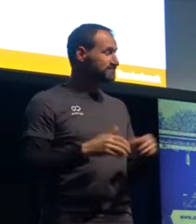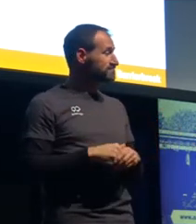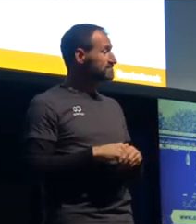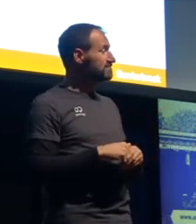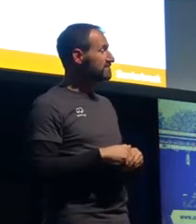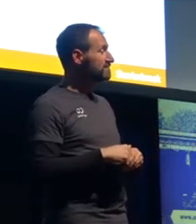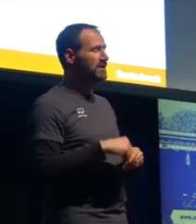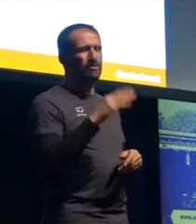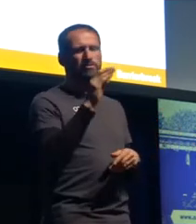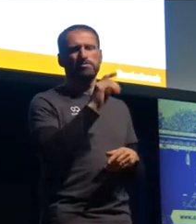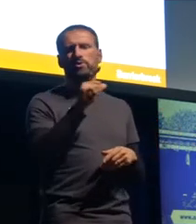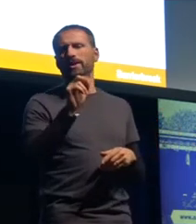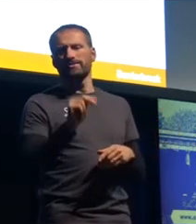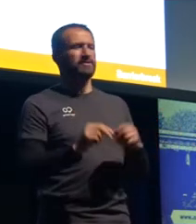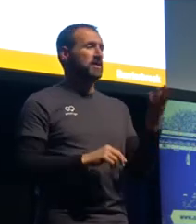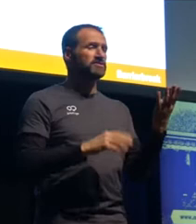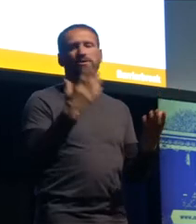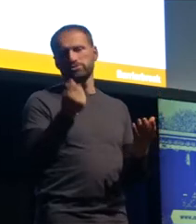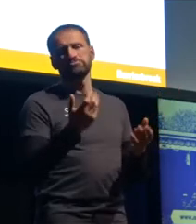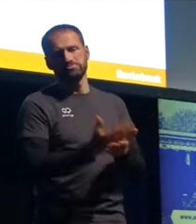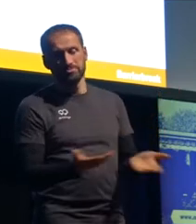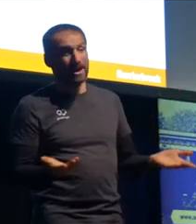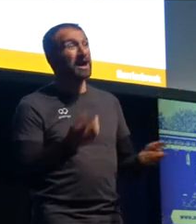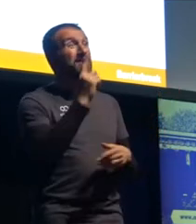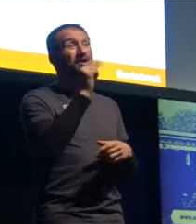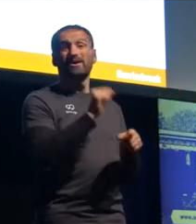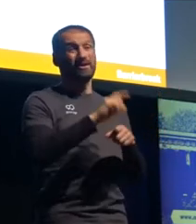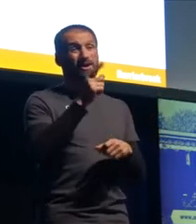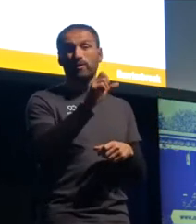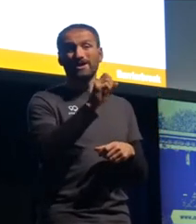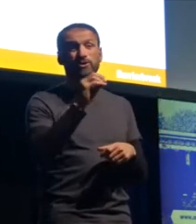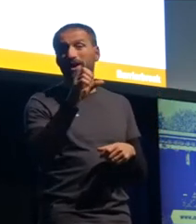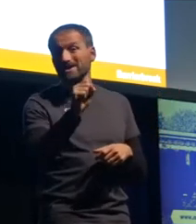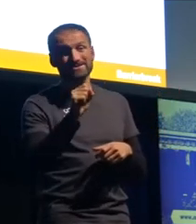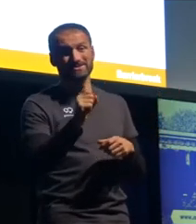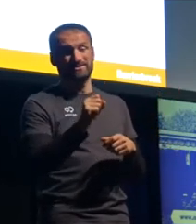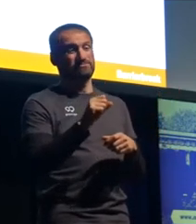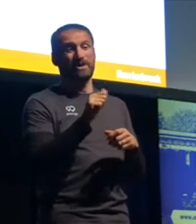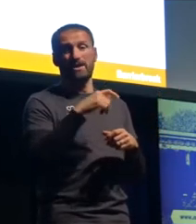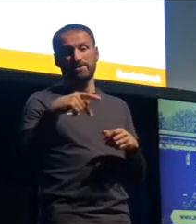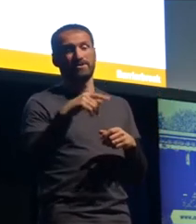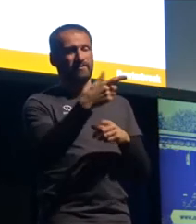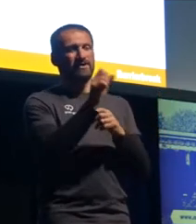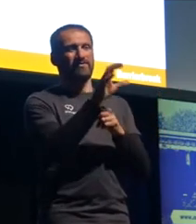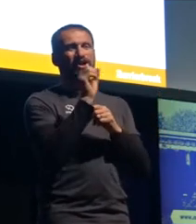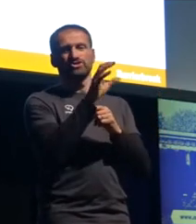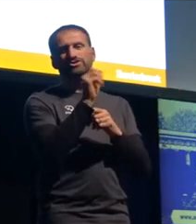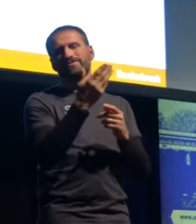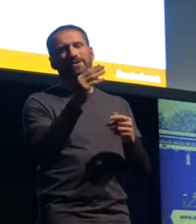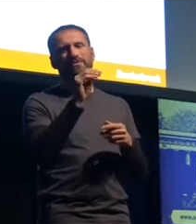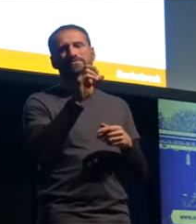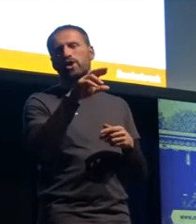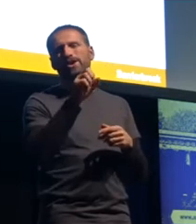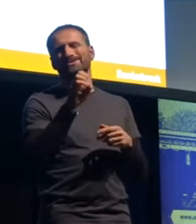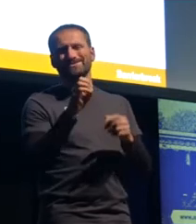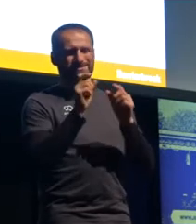other applications of this. For example, you can make an SOS app, which can flash like in Morse code, like SOS. You know,